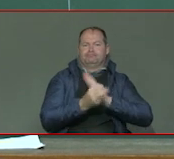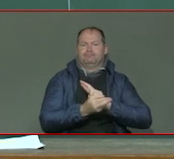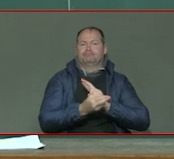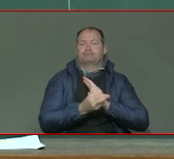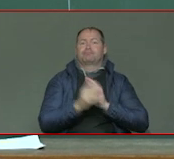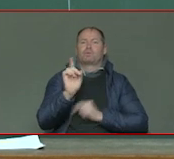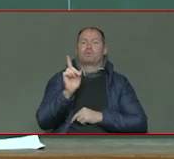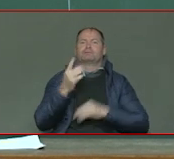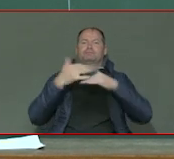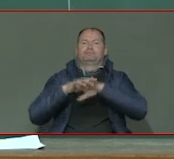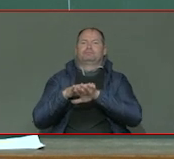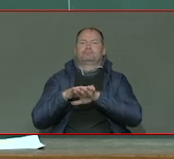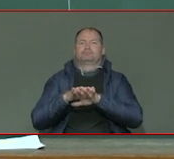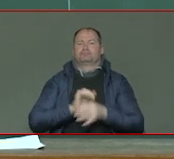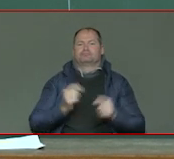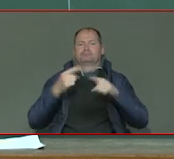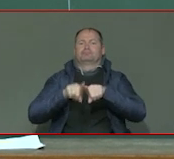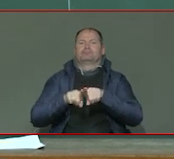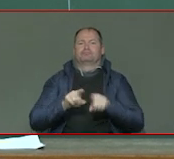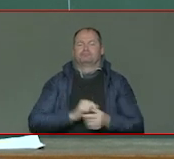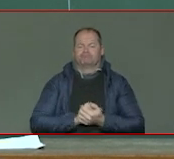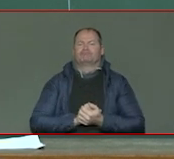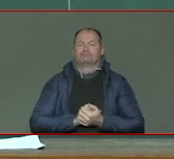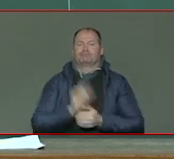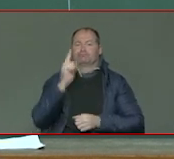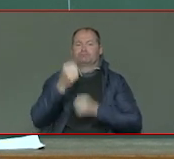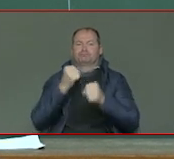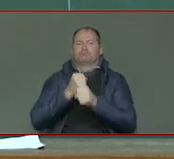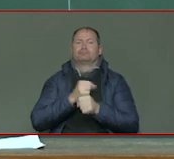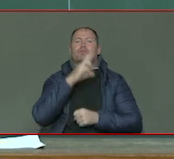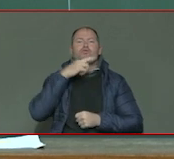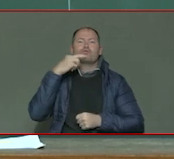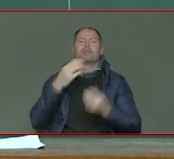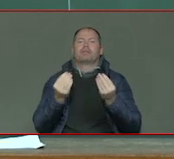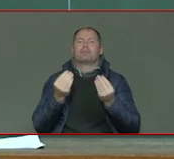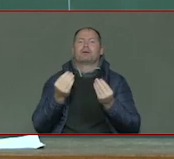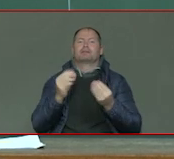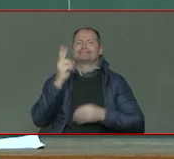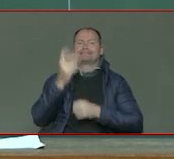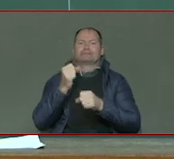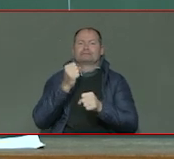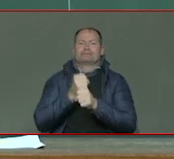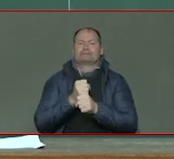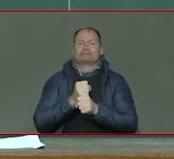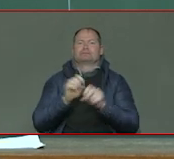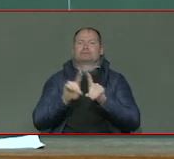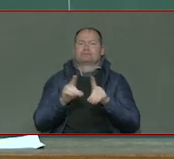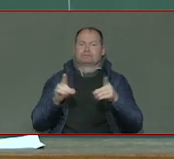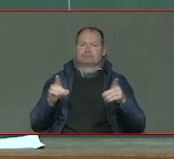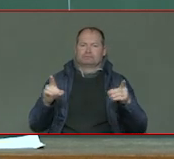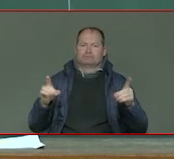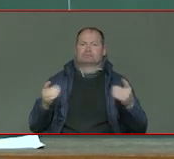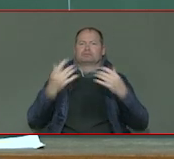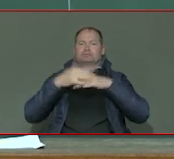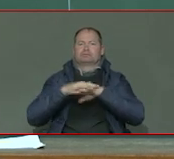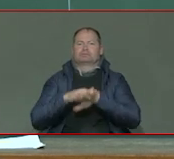integration, right? Then in the first year, you will work with real numbers. In the second year, you will work with differentiation and